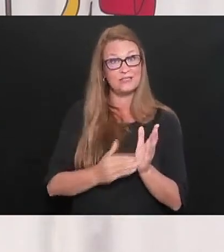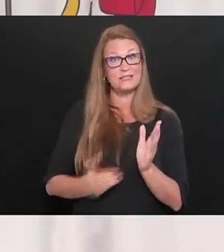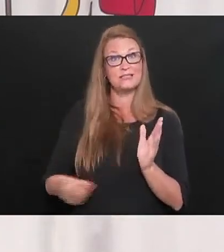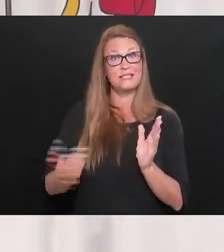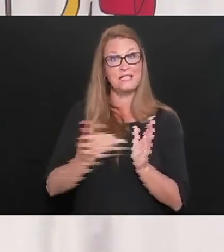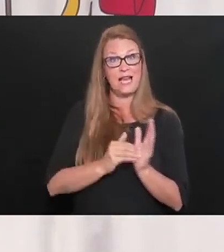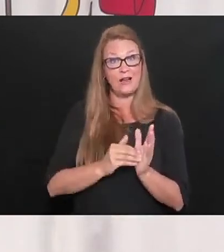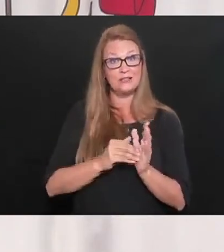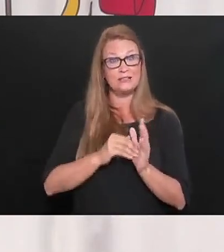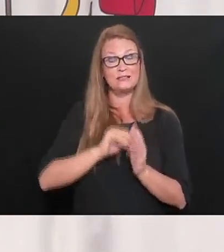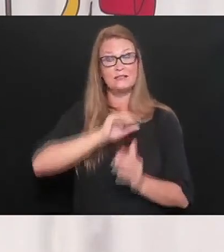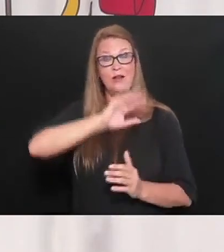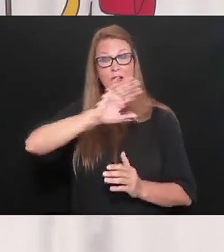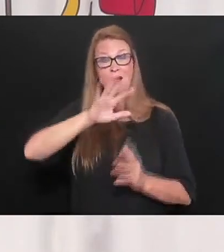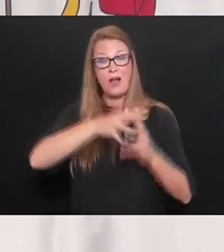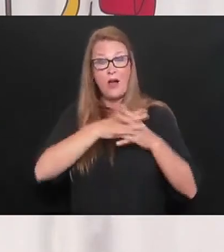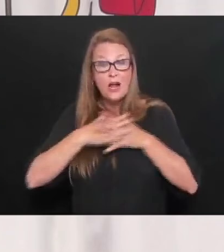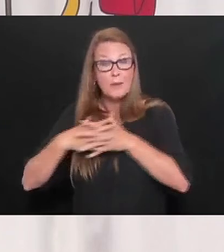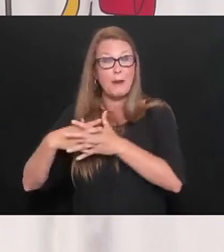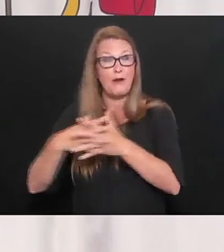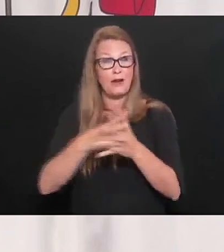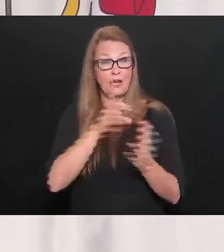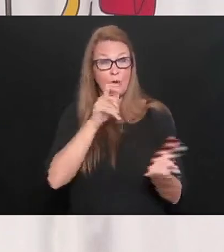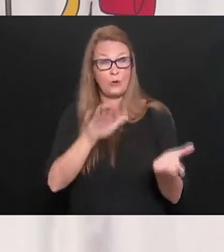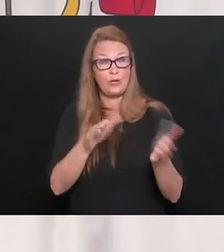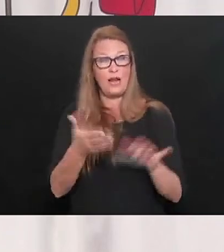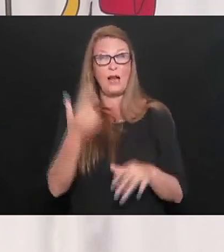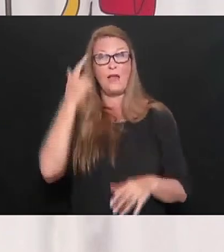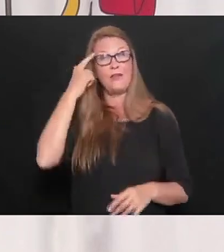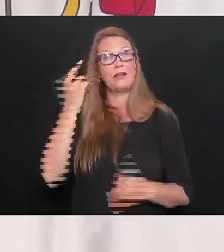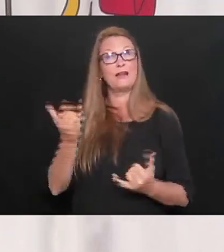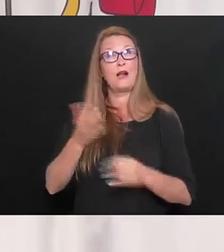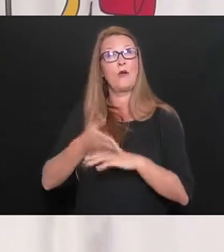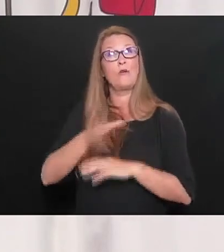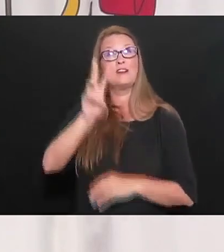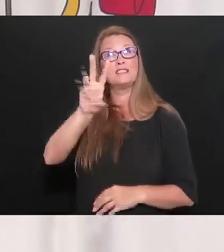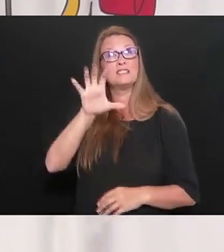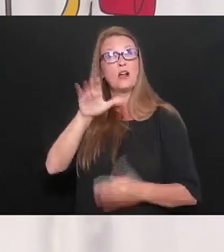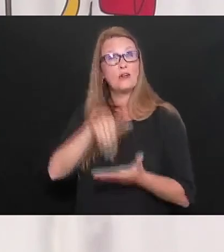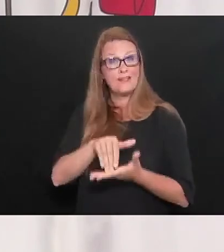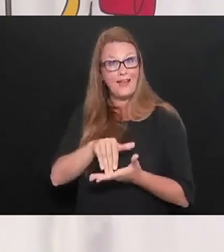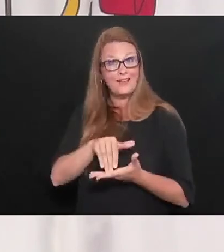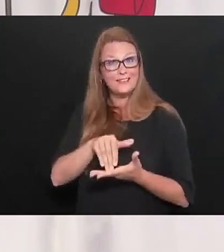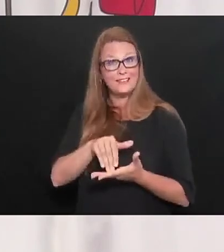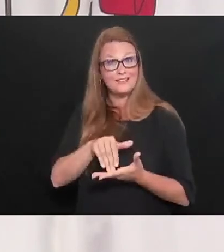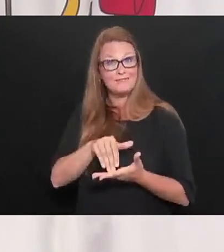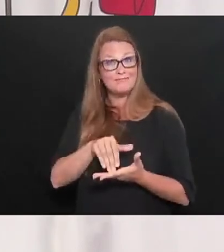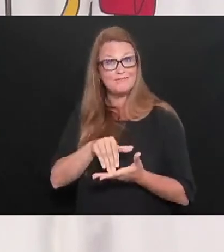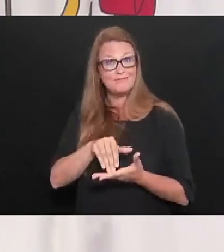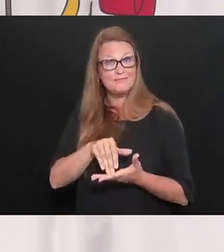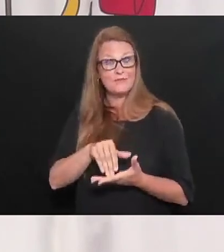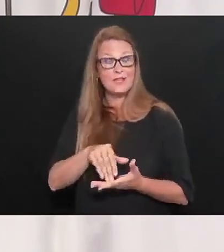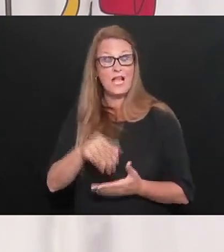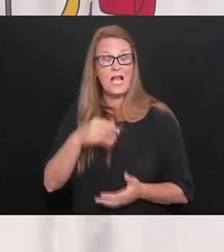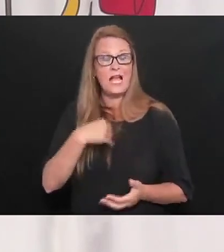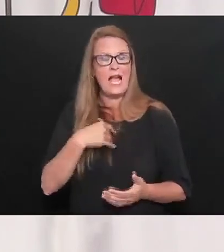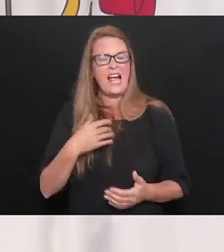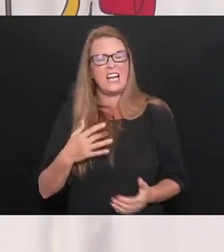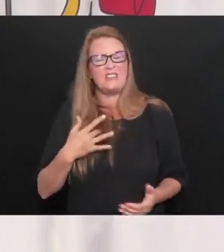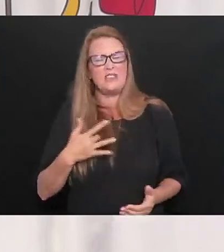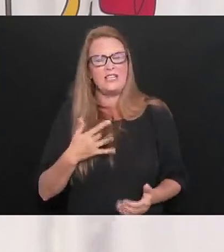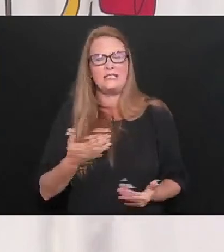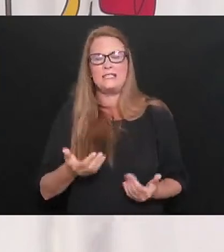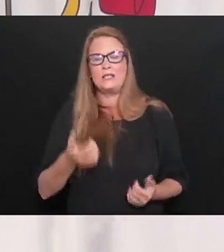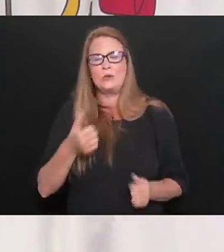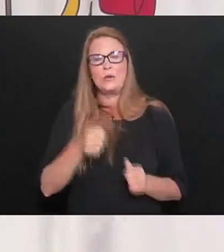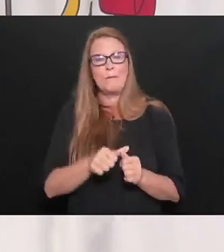country. I think well over 600,000 now. In addition to that, I can remember like it was yesterday,